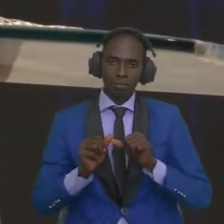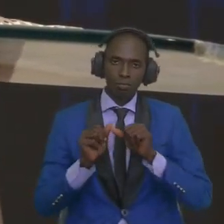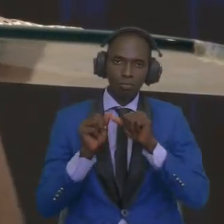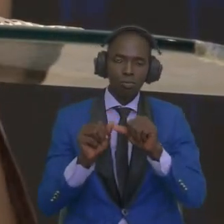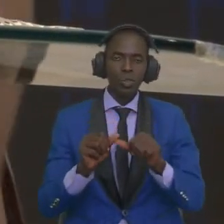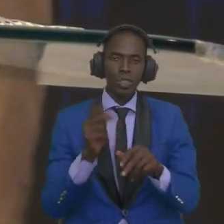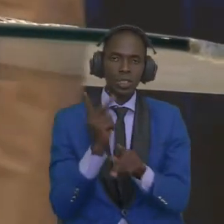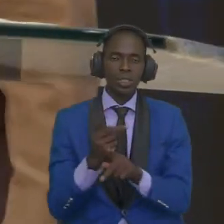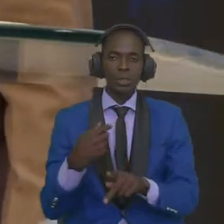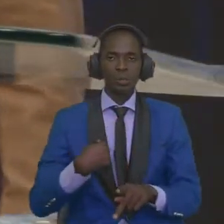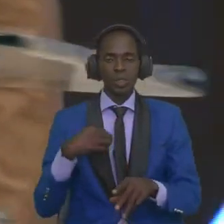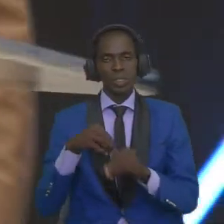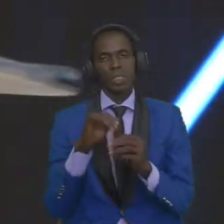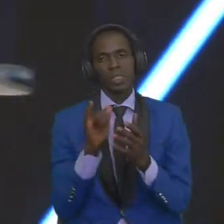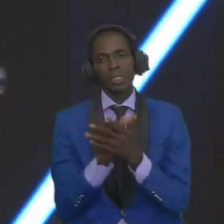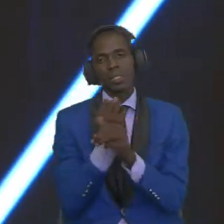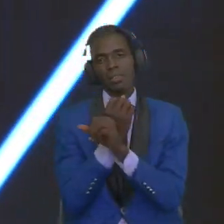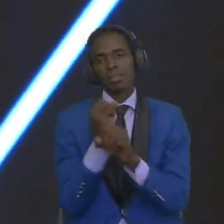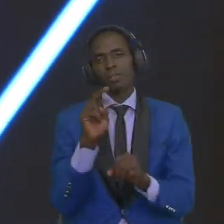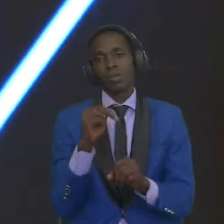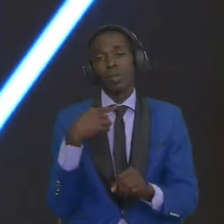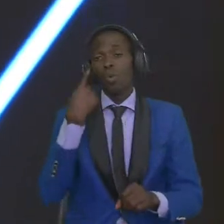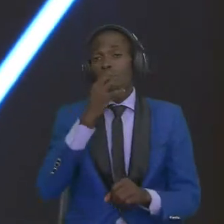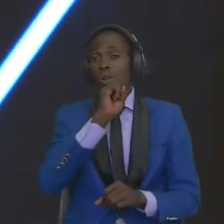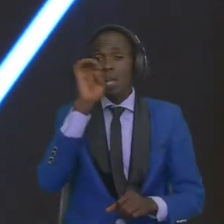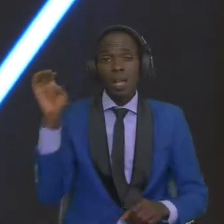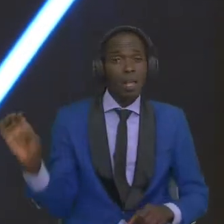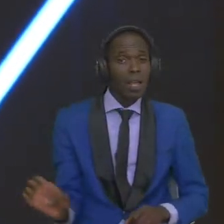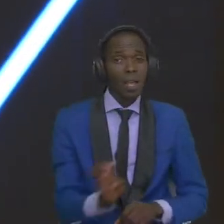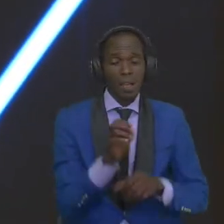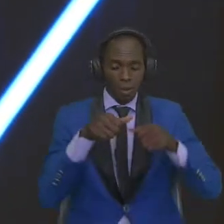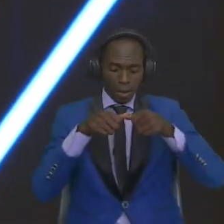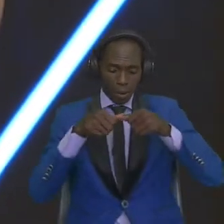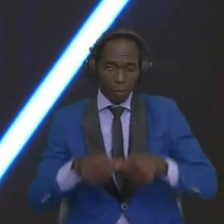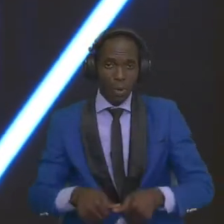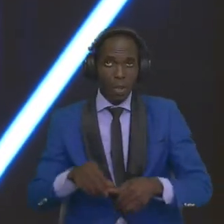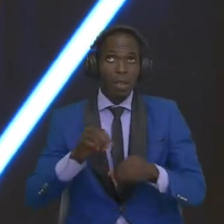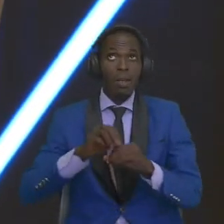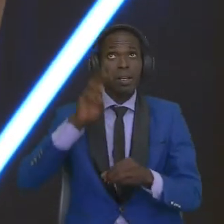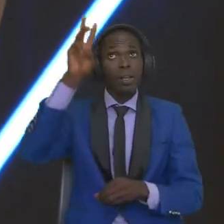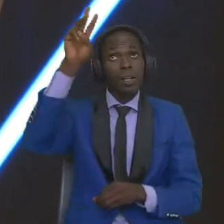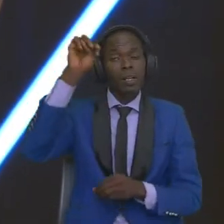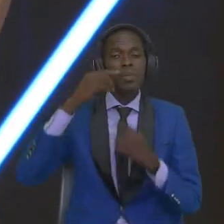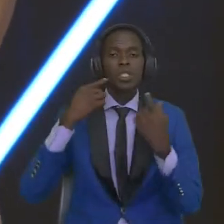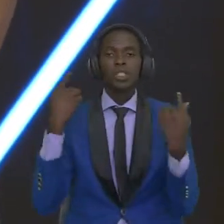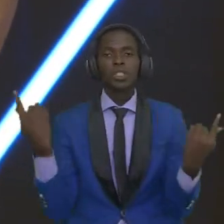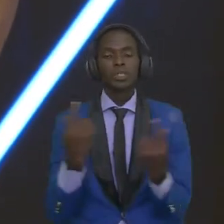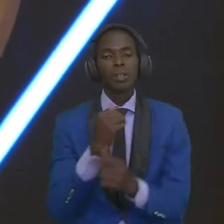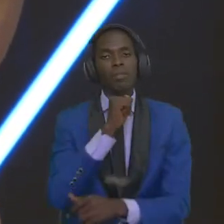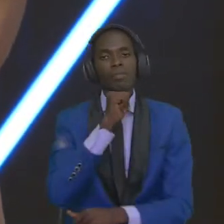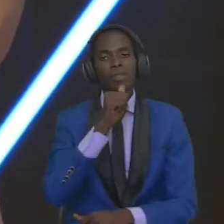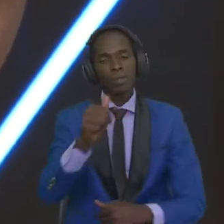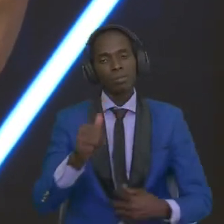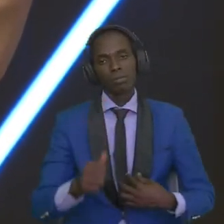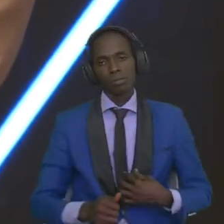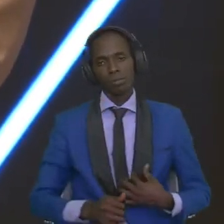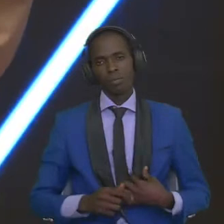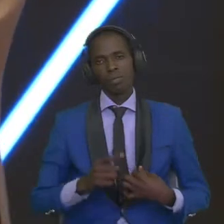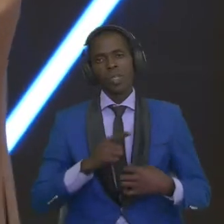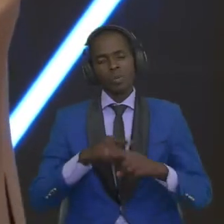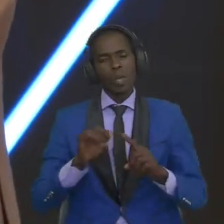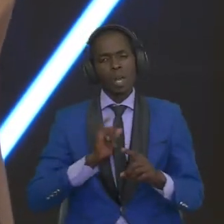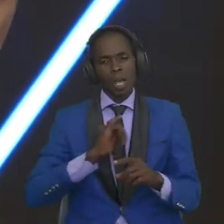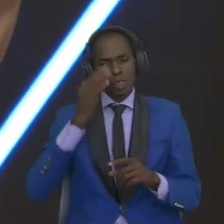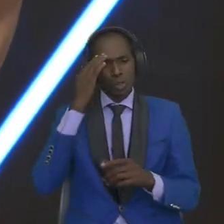in that salvation. Whosoever abideth in him sinneth not. But I know